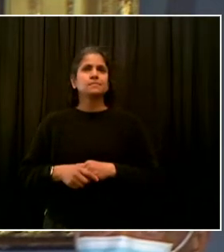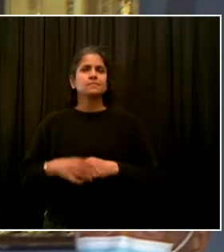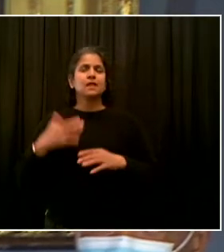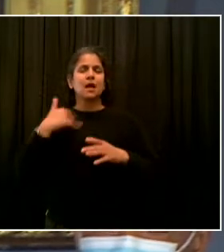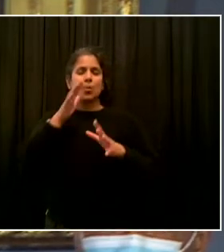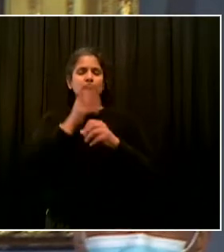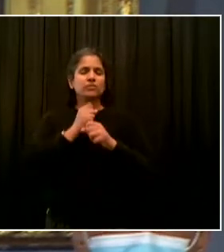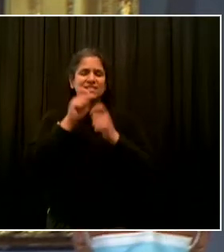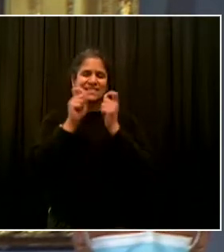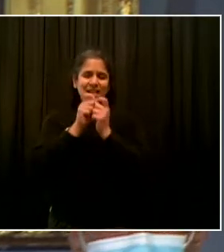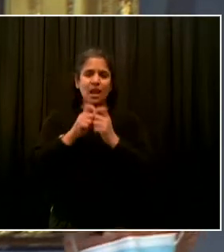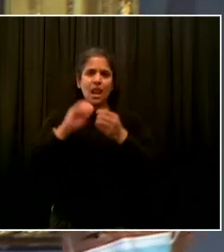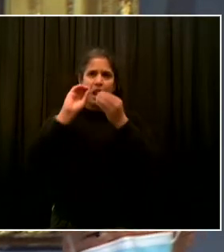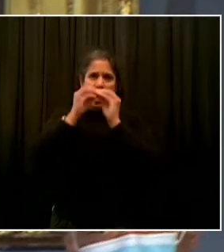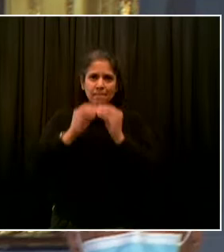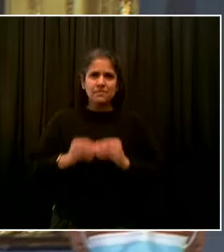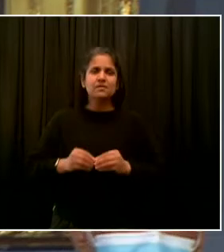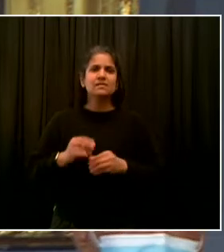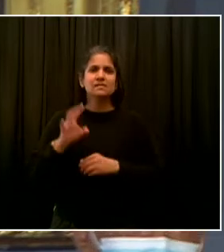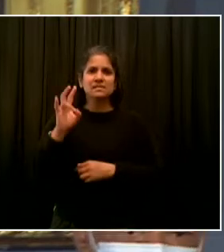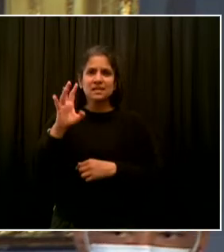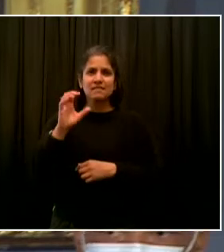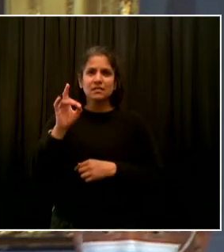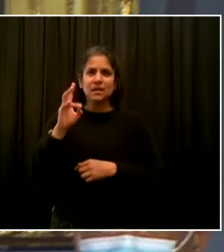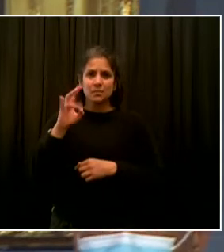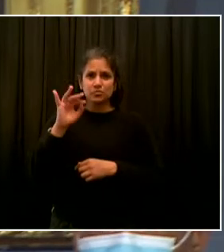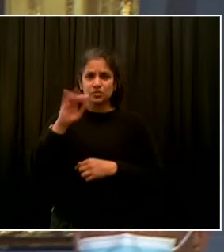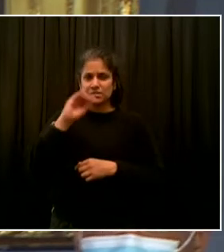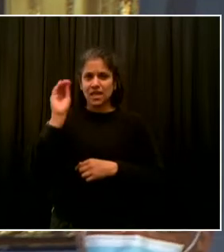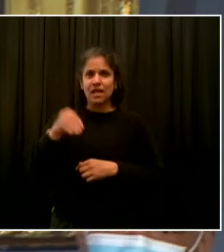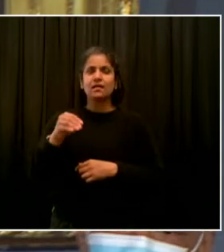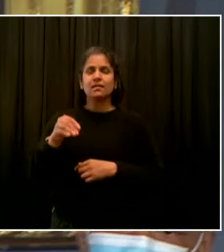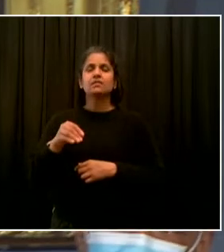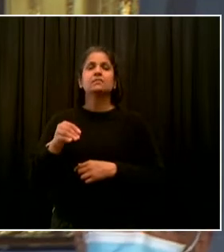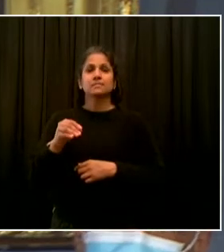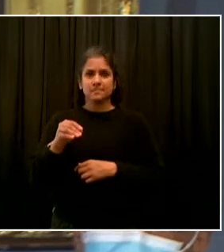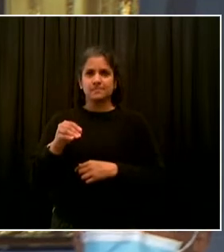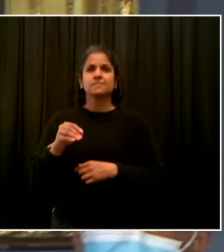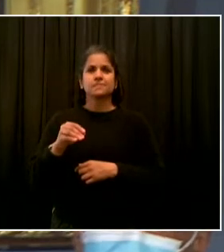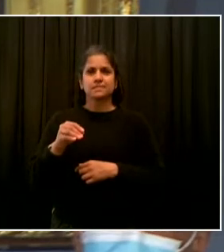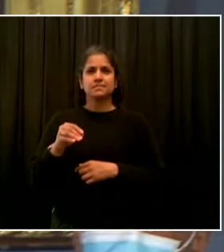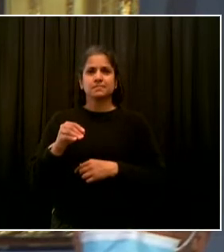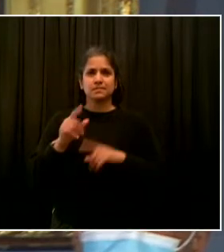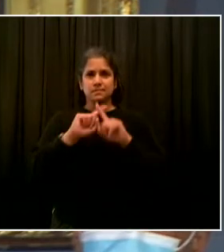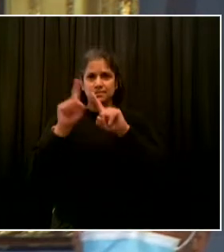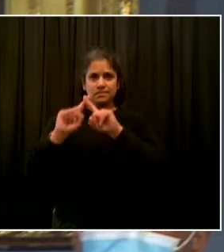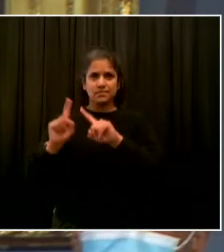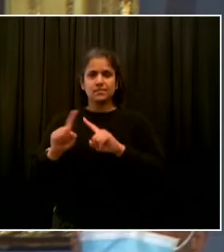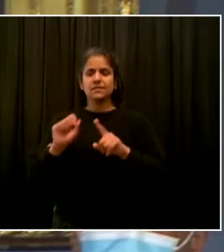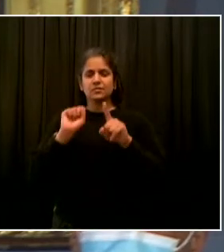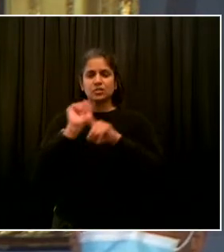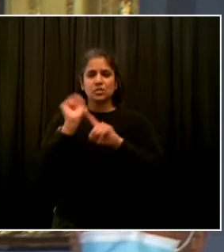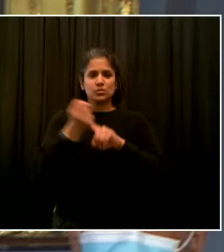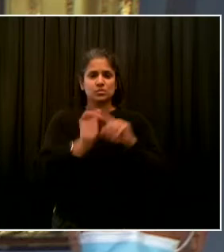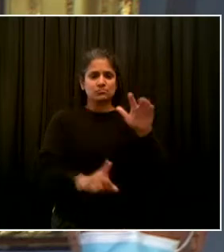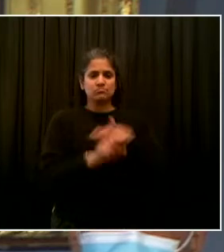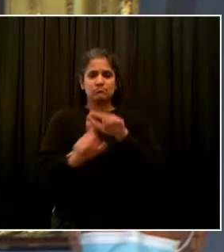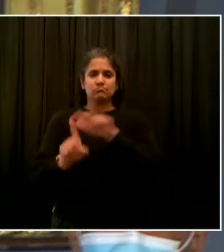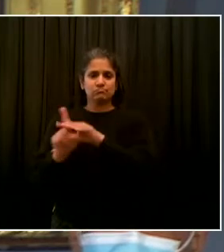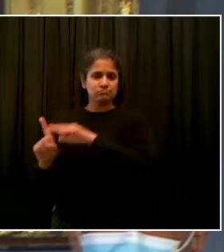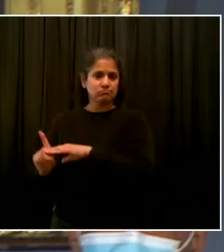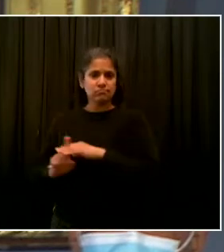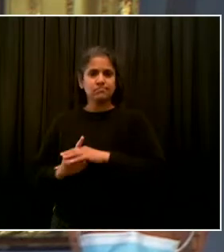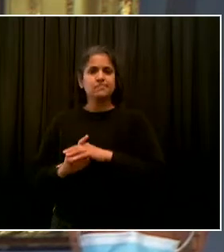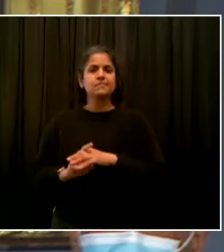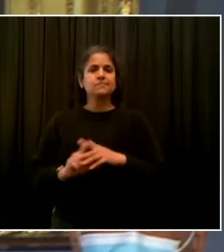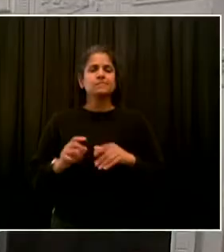new cases. Amanda? of sequenced cases. That was going to be my follow-up. So it was originally around 30, I think 2